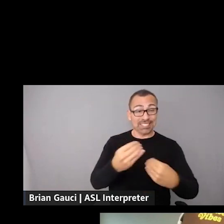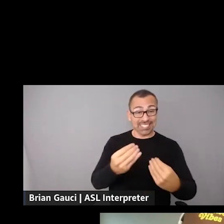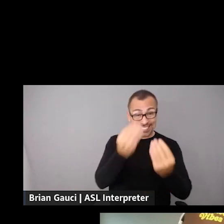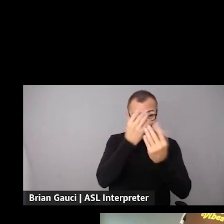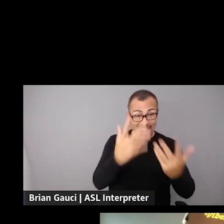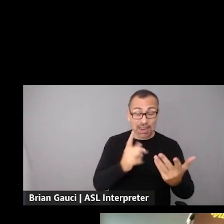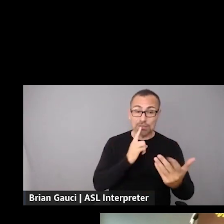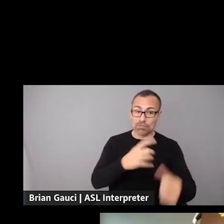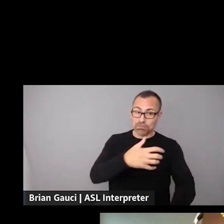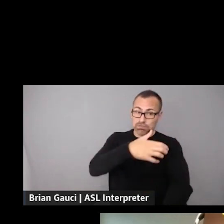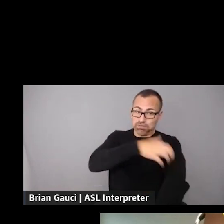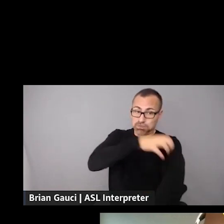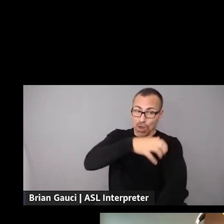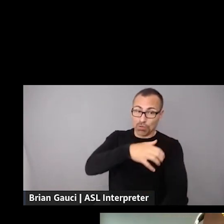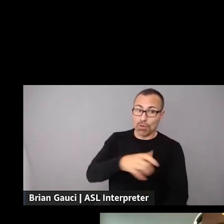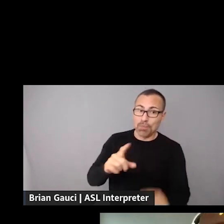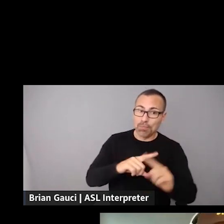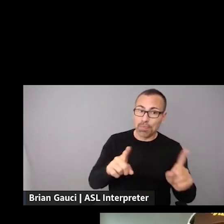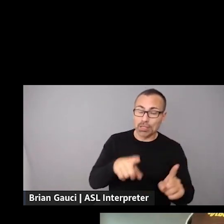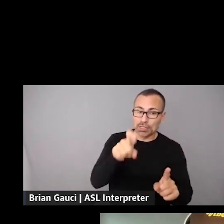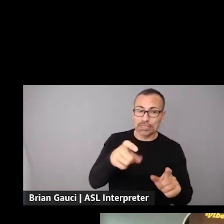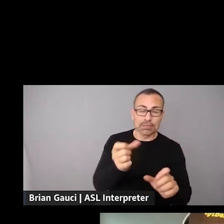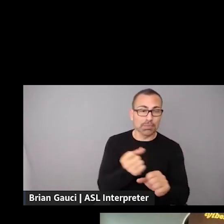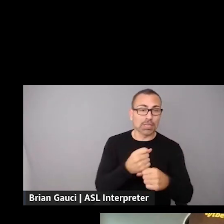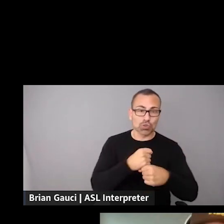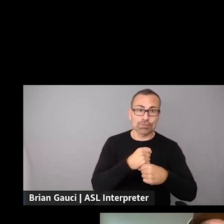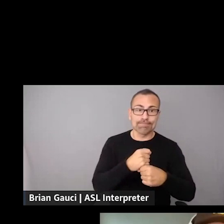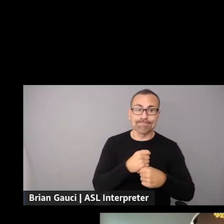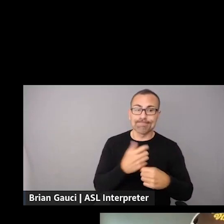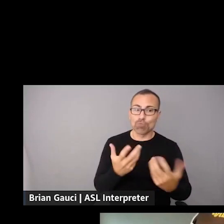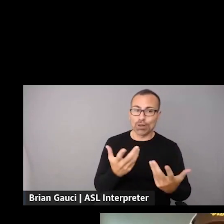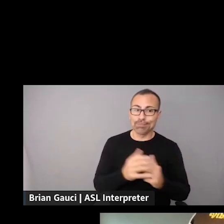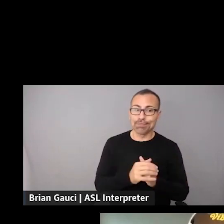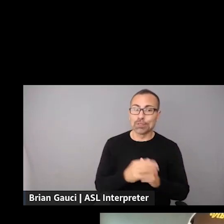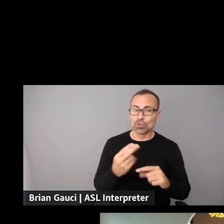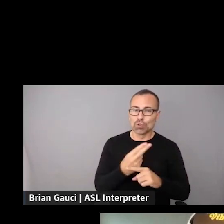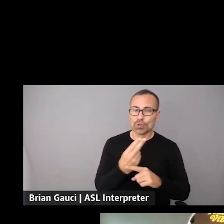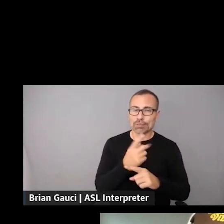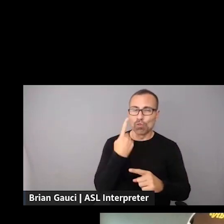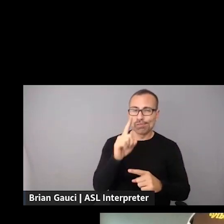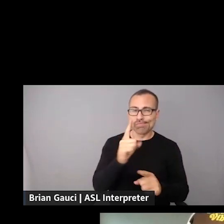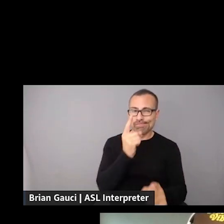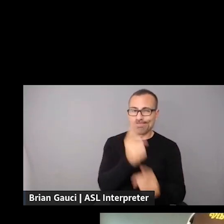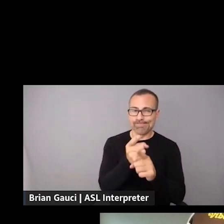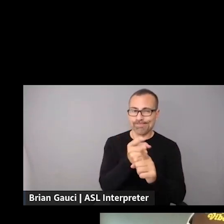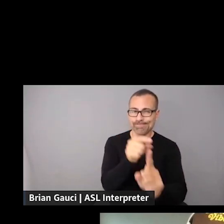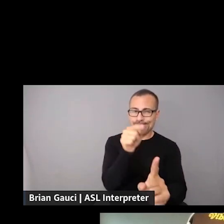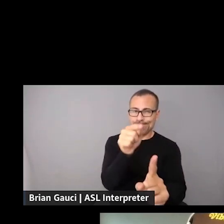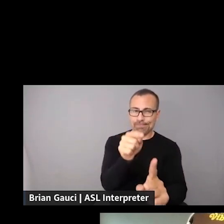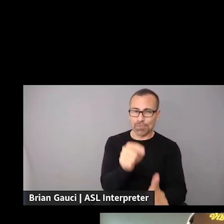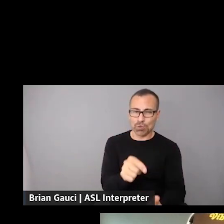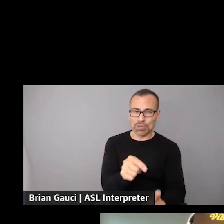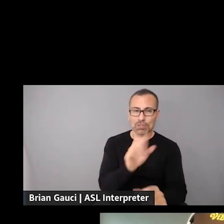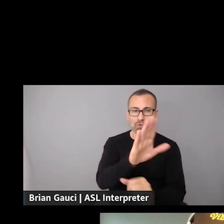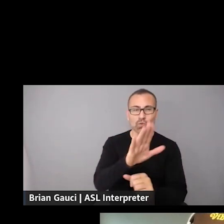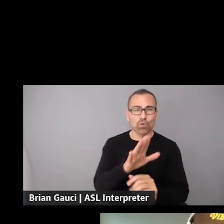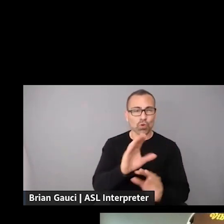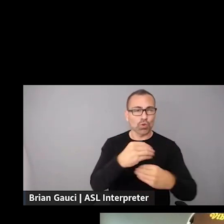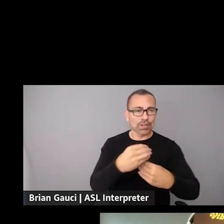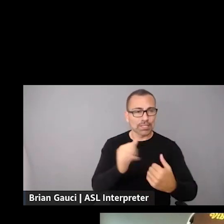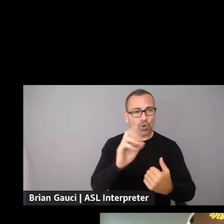but you also need to make sure that the data is used for the right purpose to meet your organizations